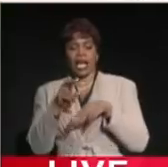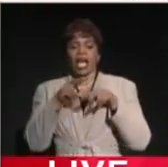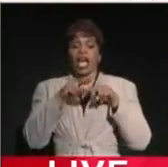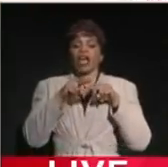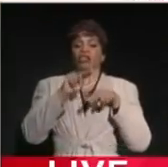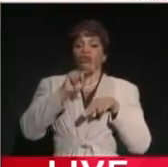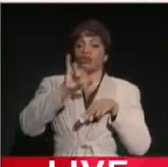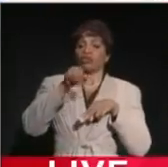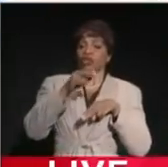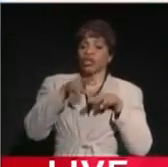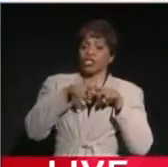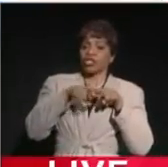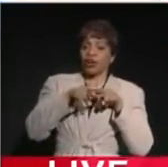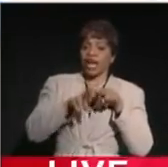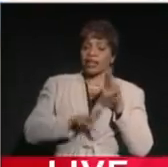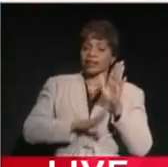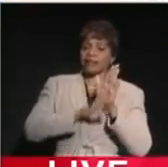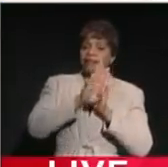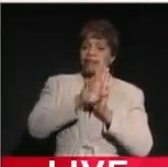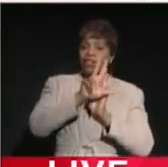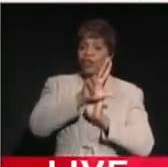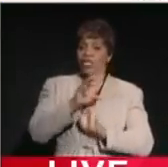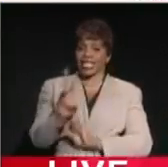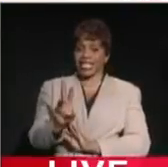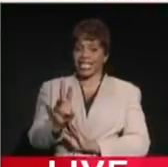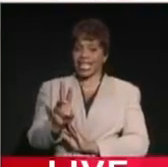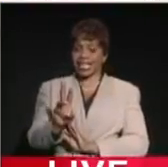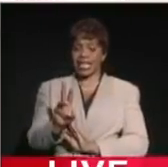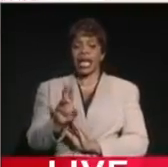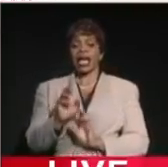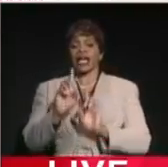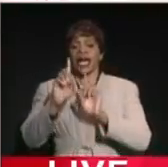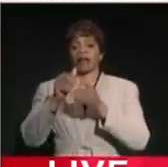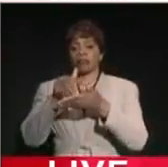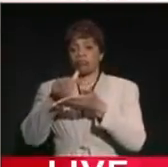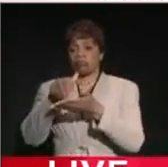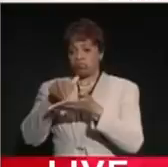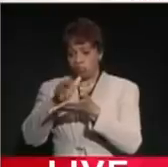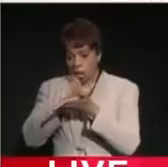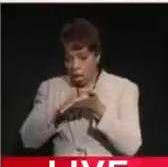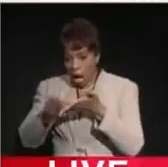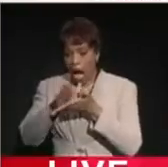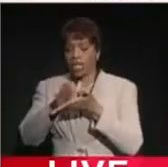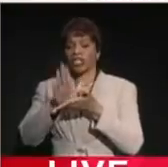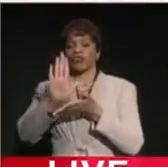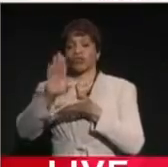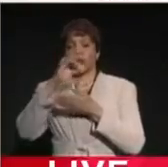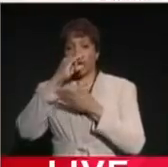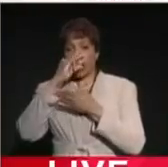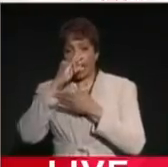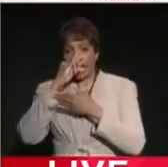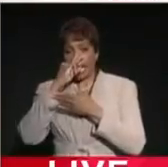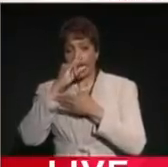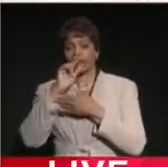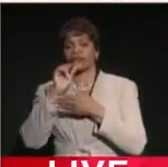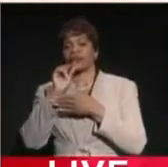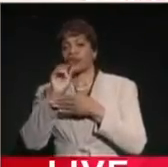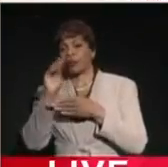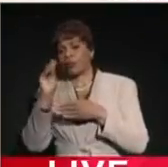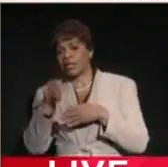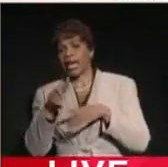are up 36%. Cost of sending your kid to college is up 20%. The middle class has been squeezed and